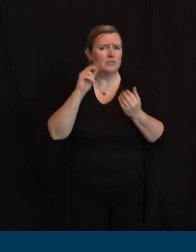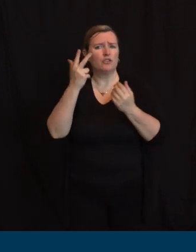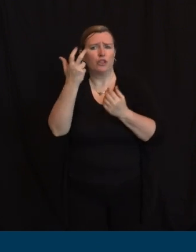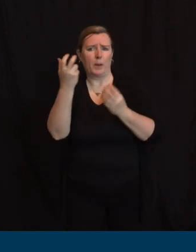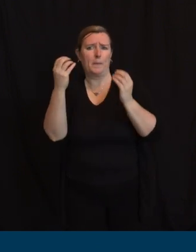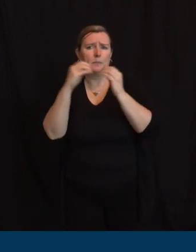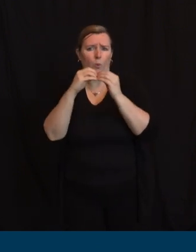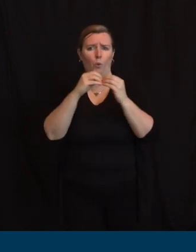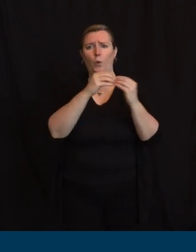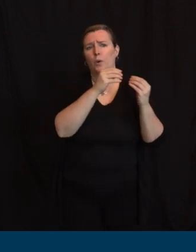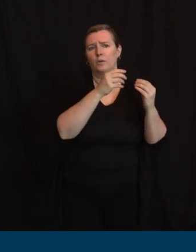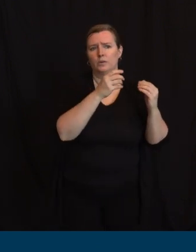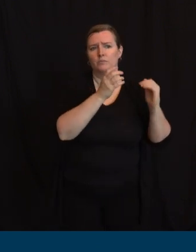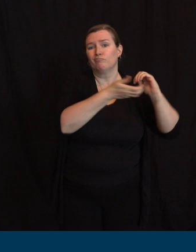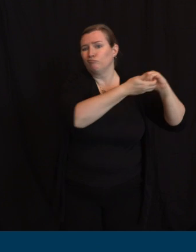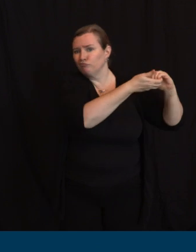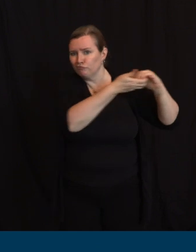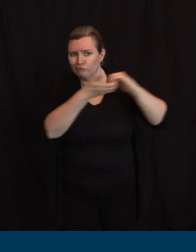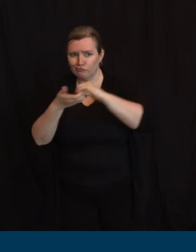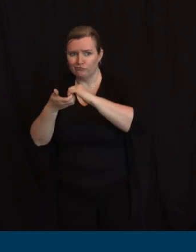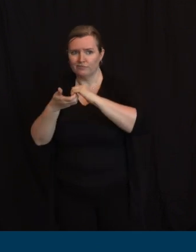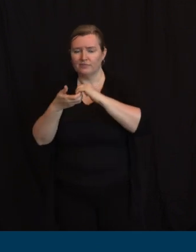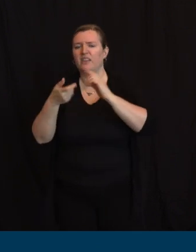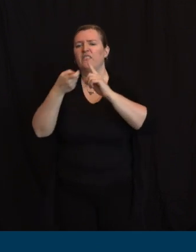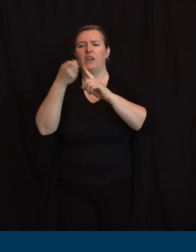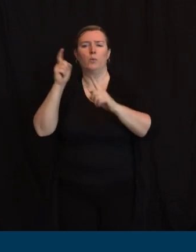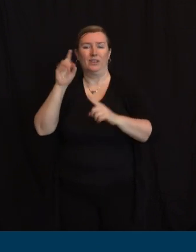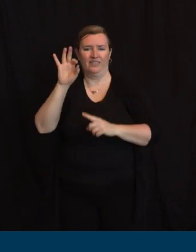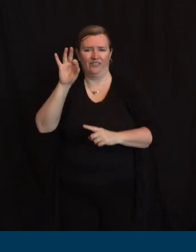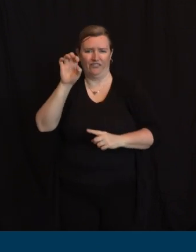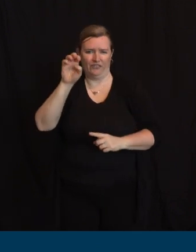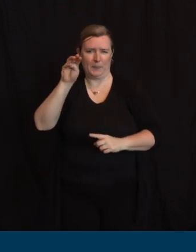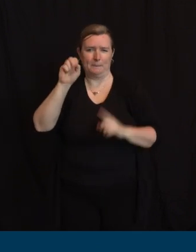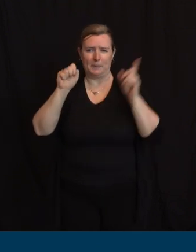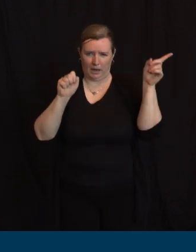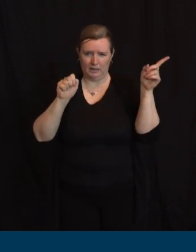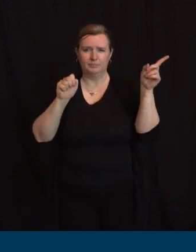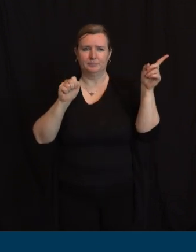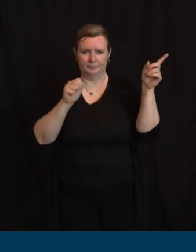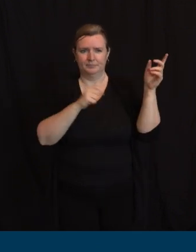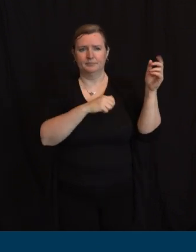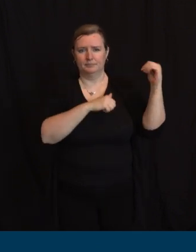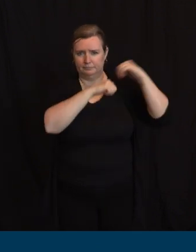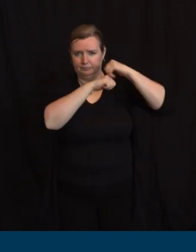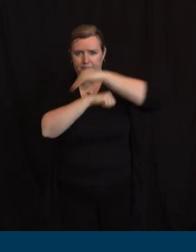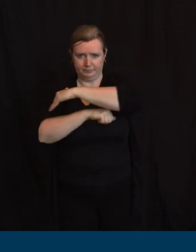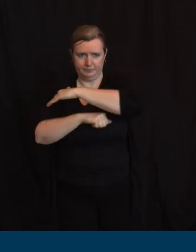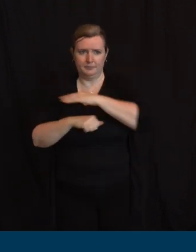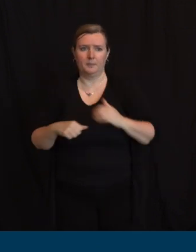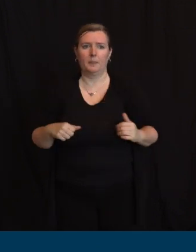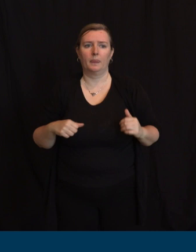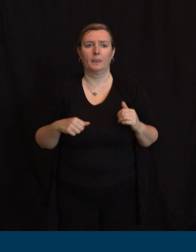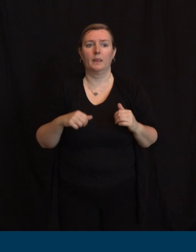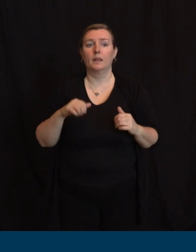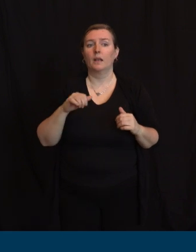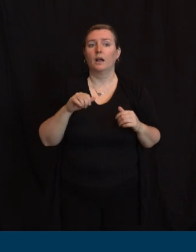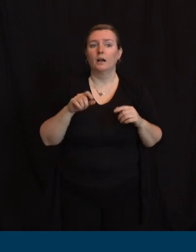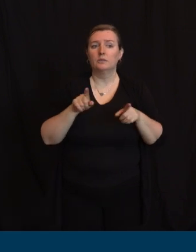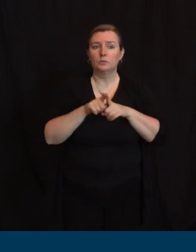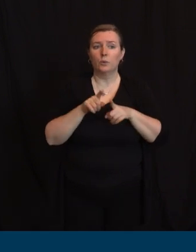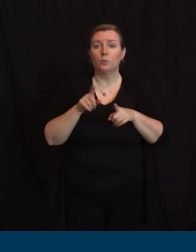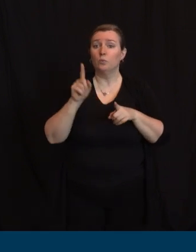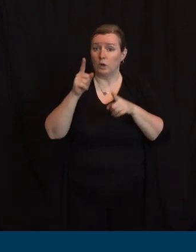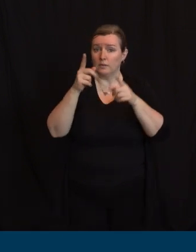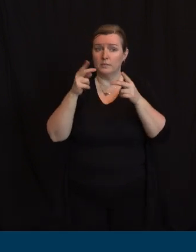FEMA process that we've contracted with, we also have located a fixed location in Central Jersey, which will